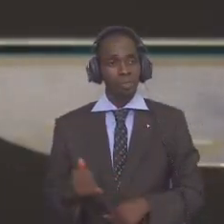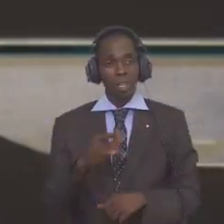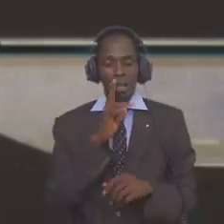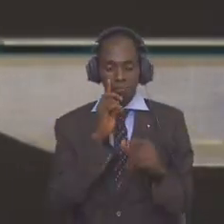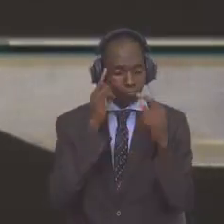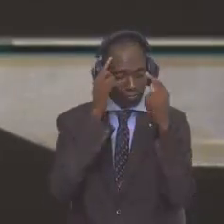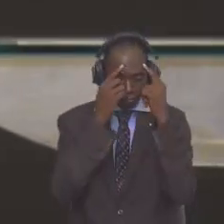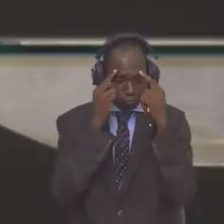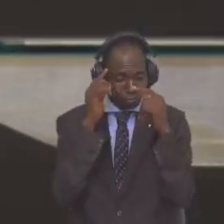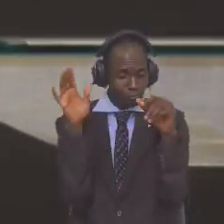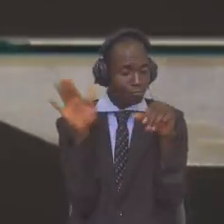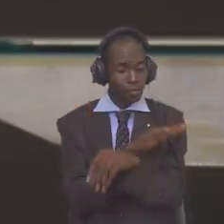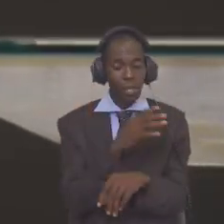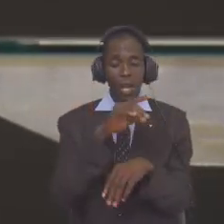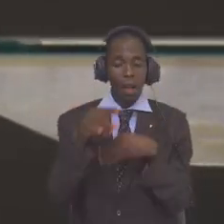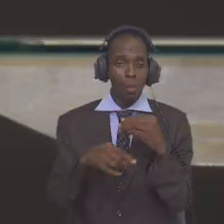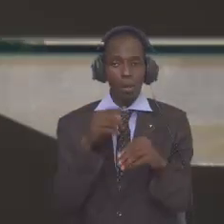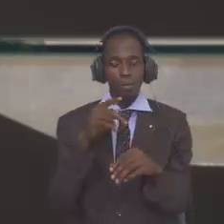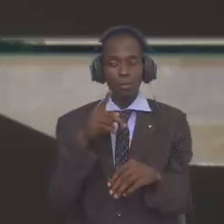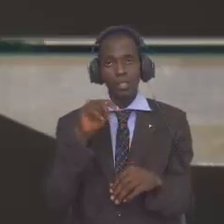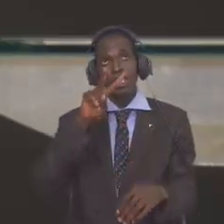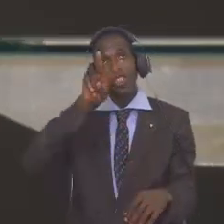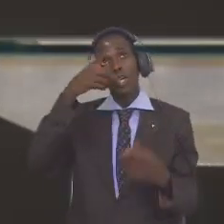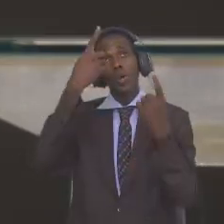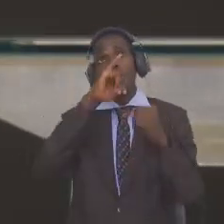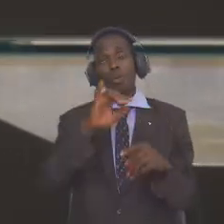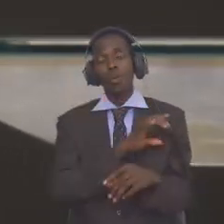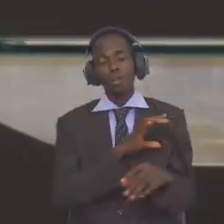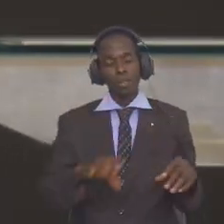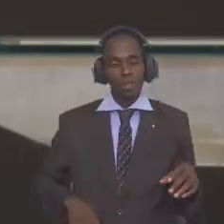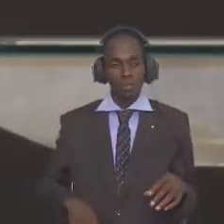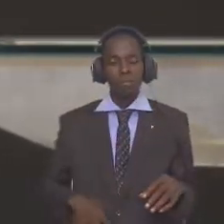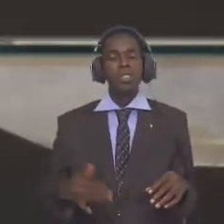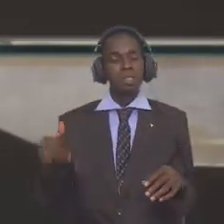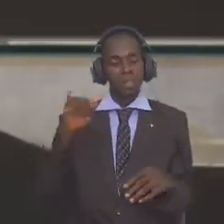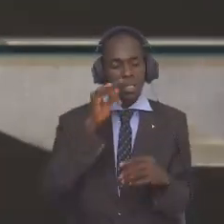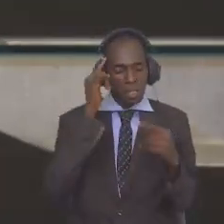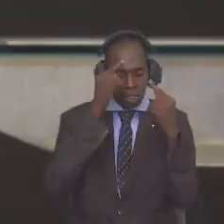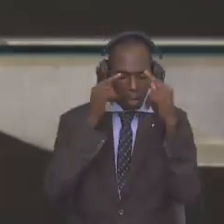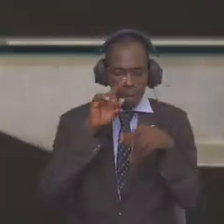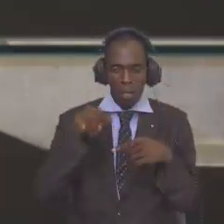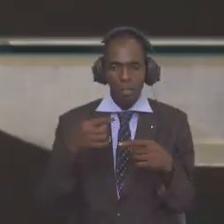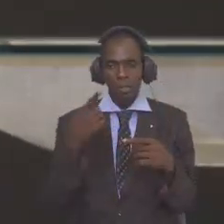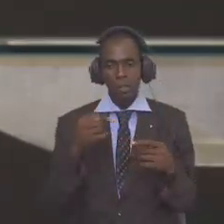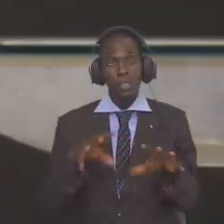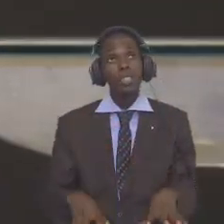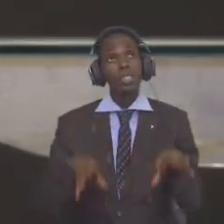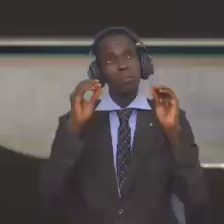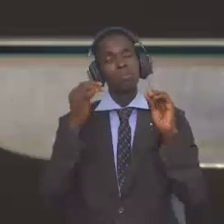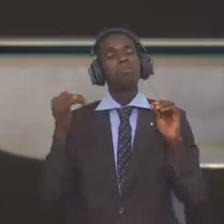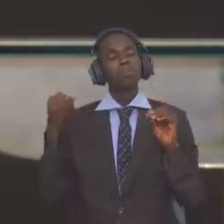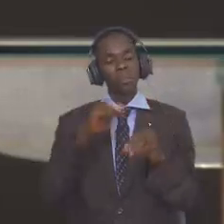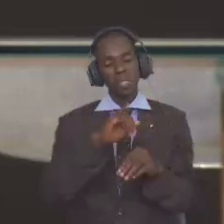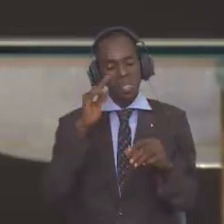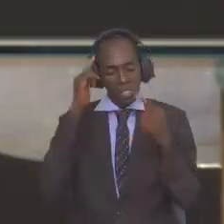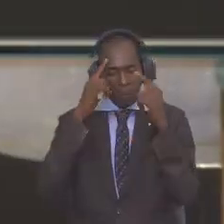coming of the Lord, Paul did. They're thinking about the rapture, Paul did. They're thinking about the many things to correct